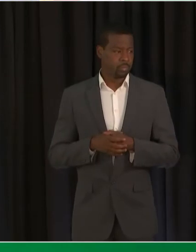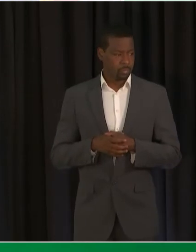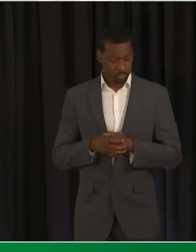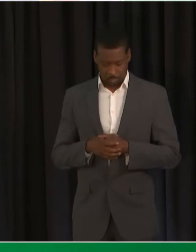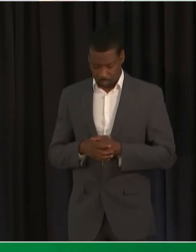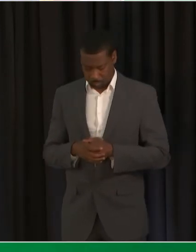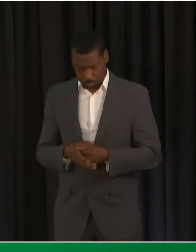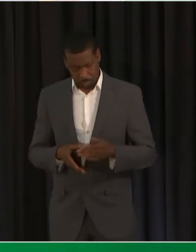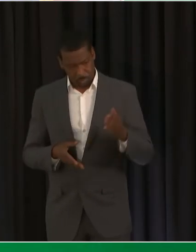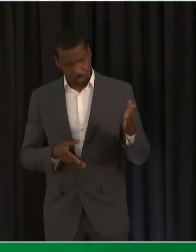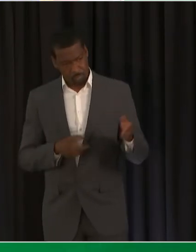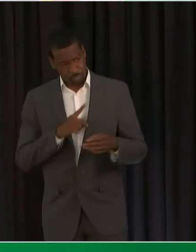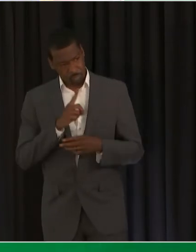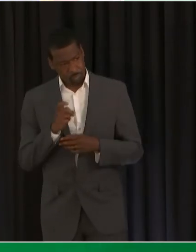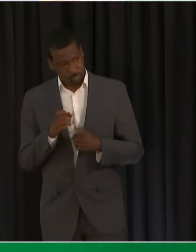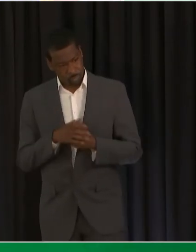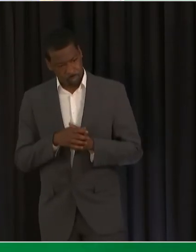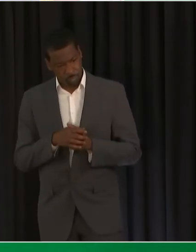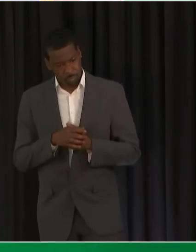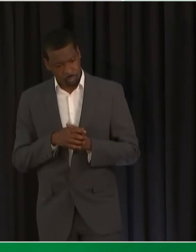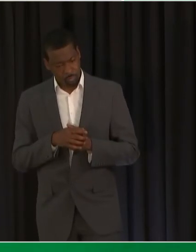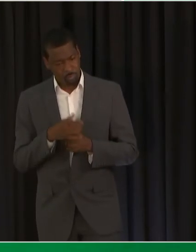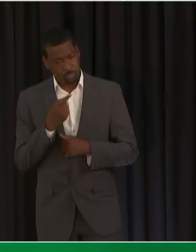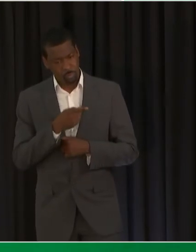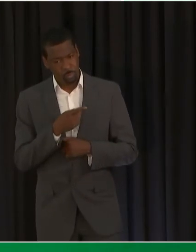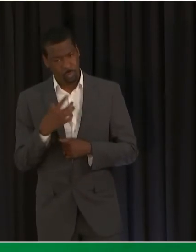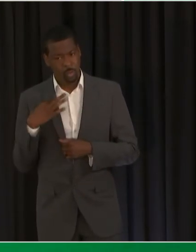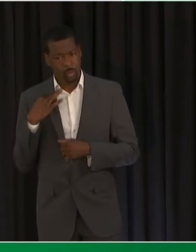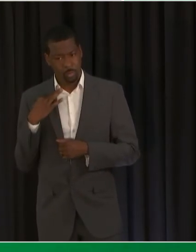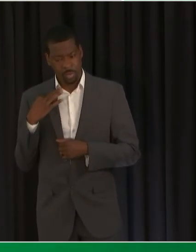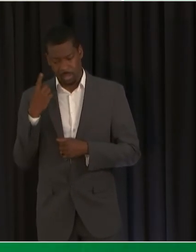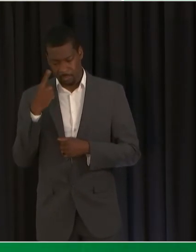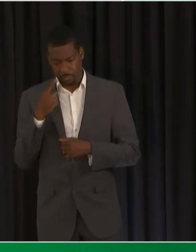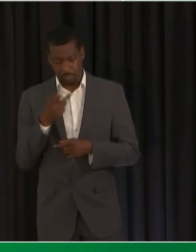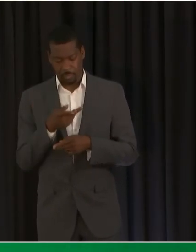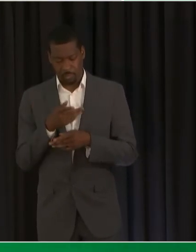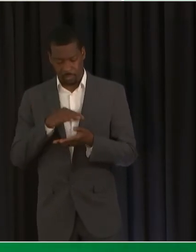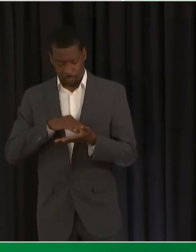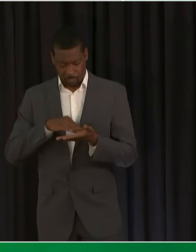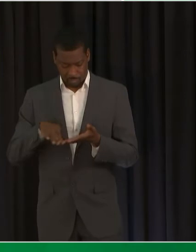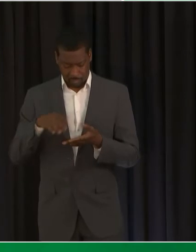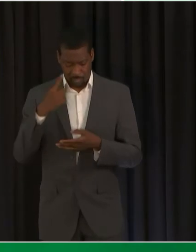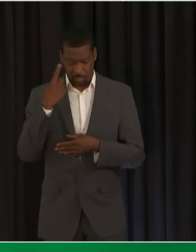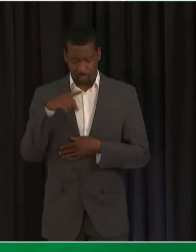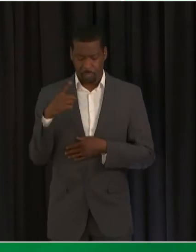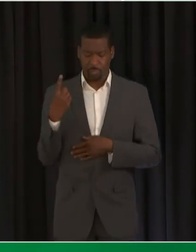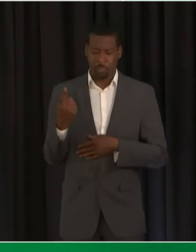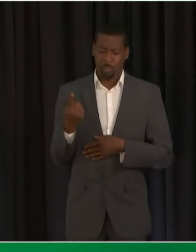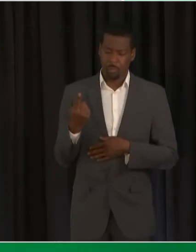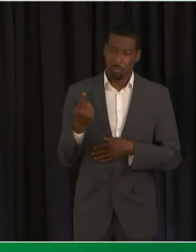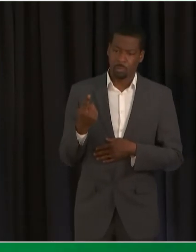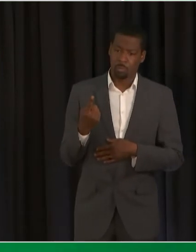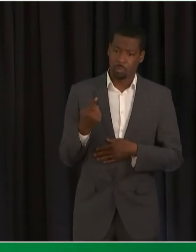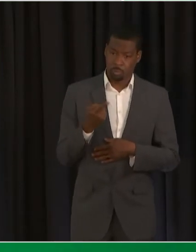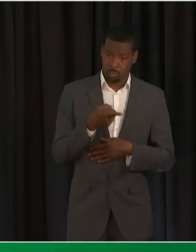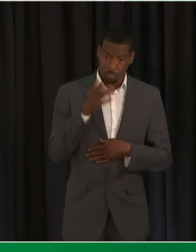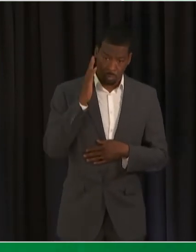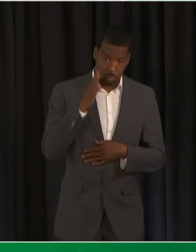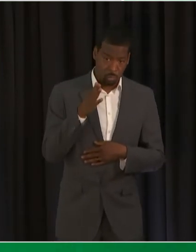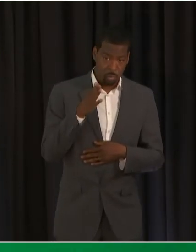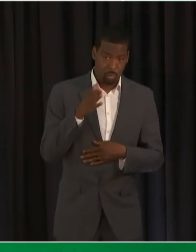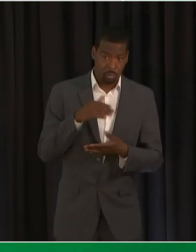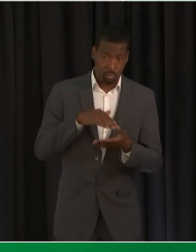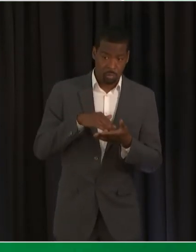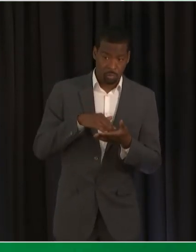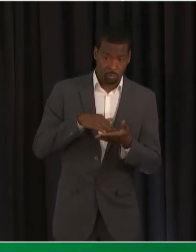and I have, can I ask you a question? Sure. So you've applied for forgiveness for one of the Correct. PPPs. Do you intend